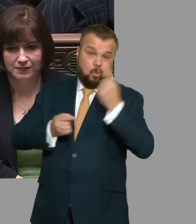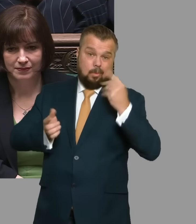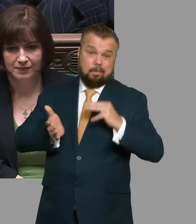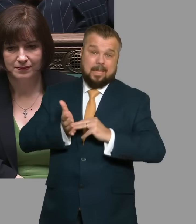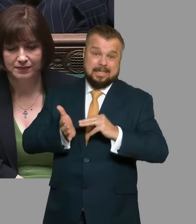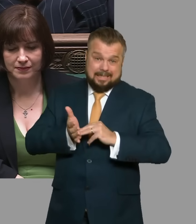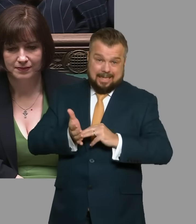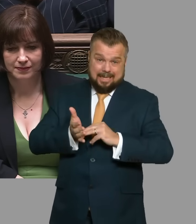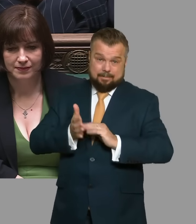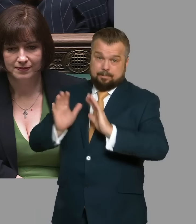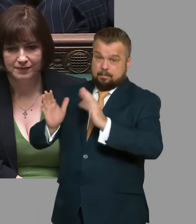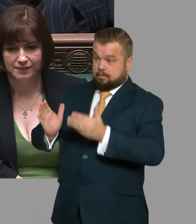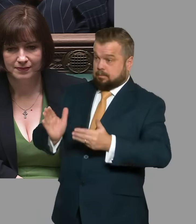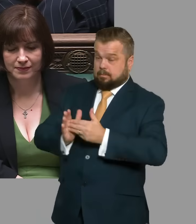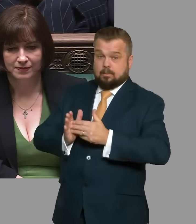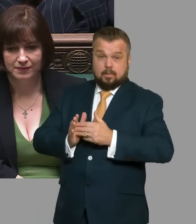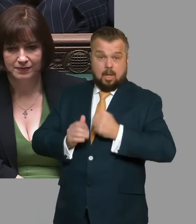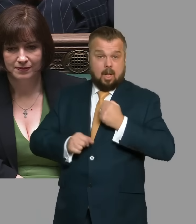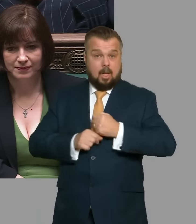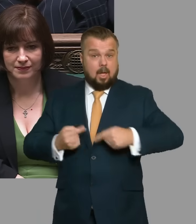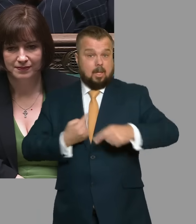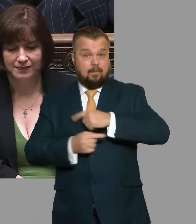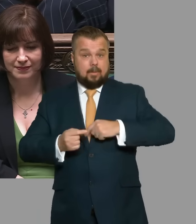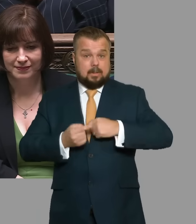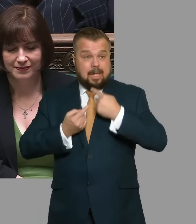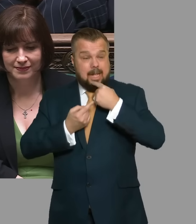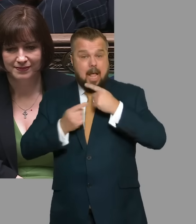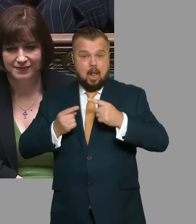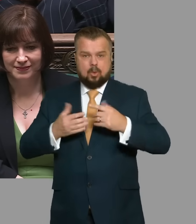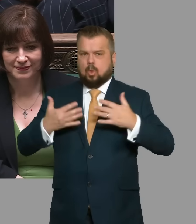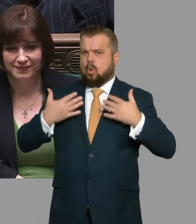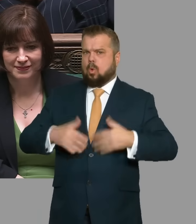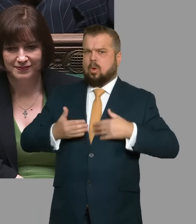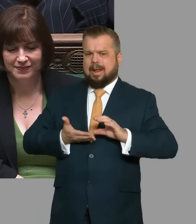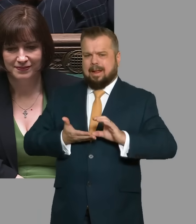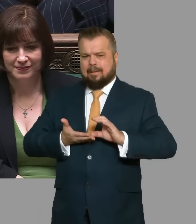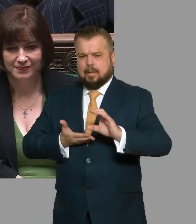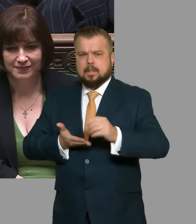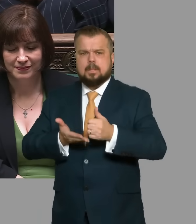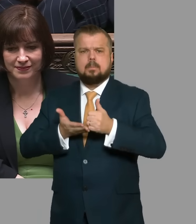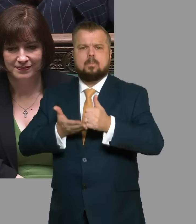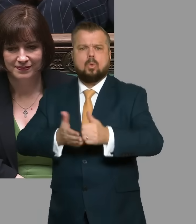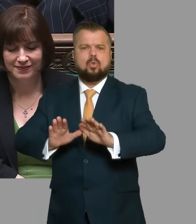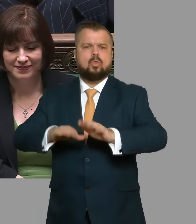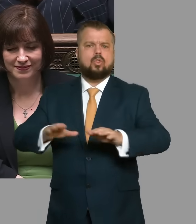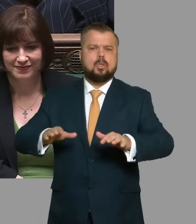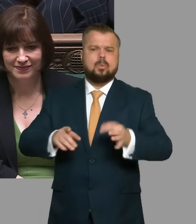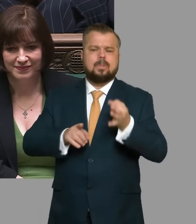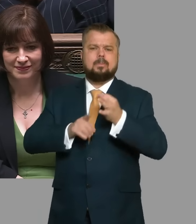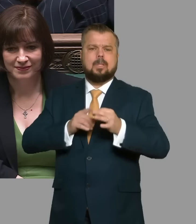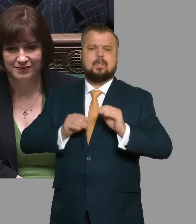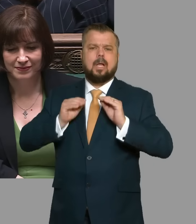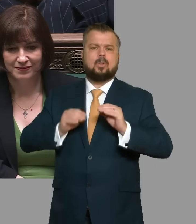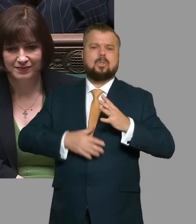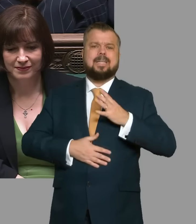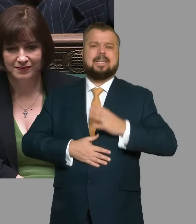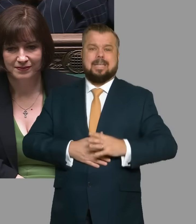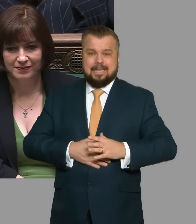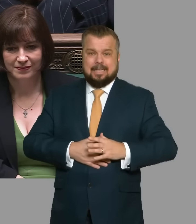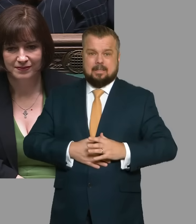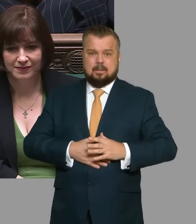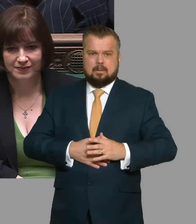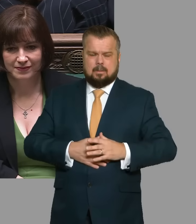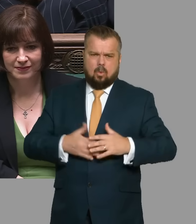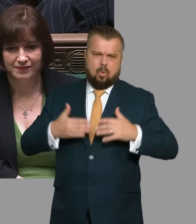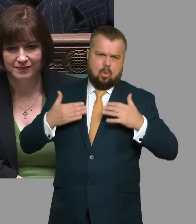overhauled our water system, and today launched a £15 billion plan to create warm homes. At home and abroad, this Labour